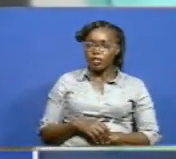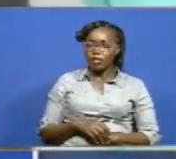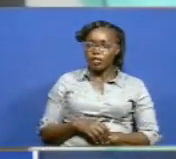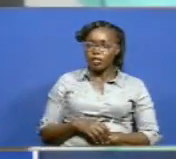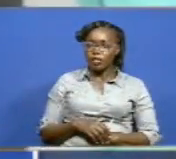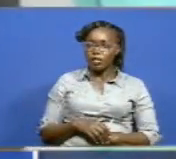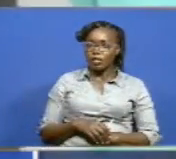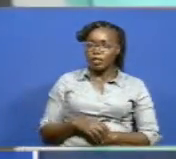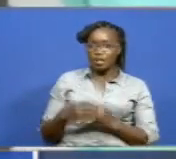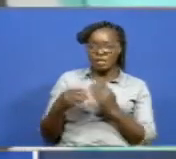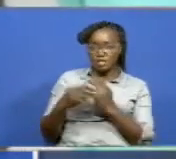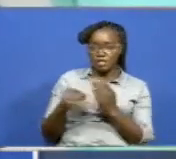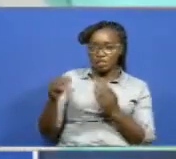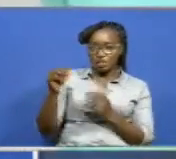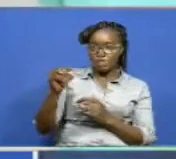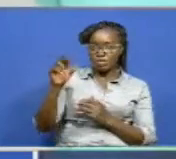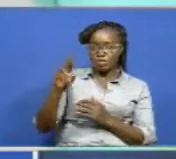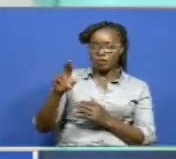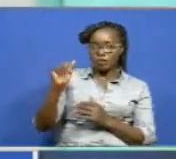Naitwa Grace Mwenda,